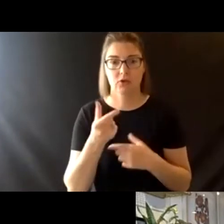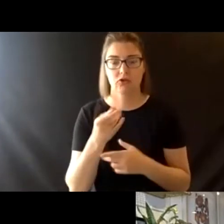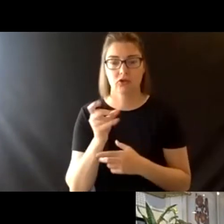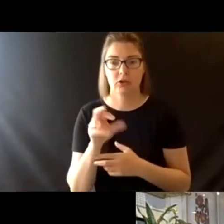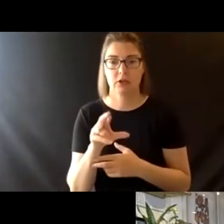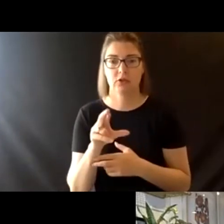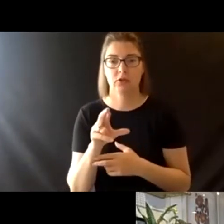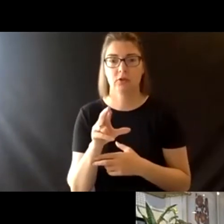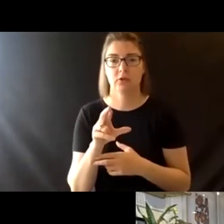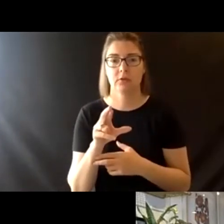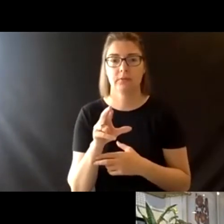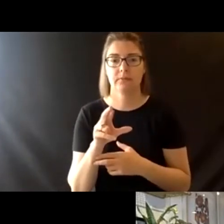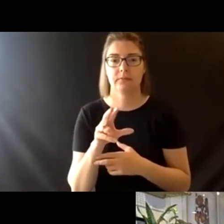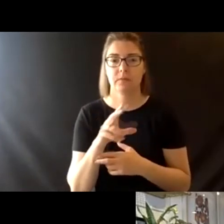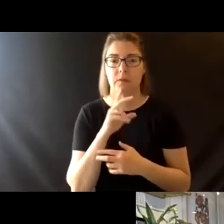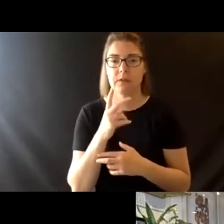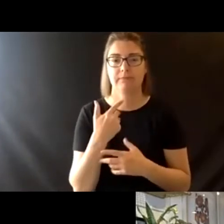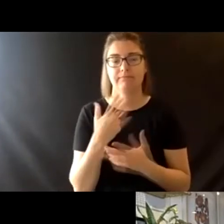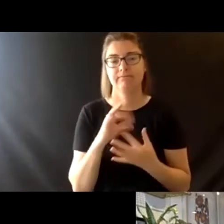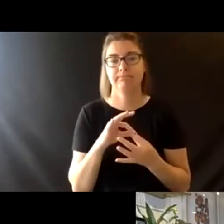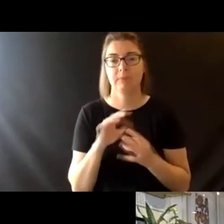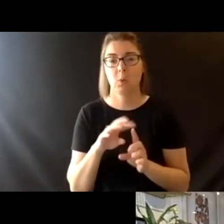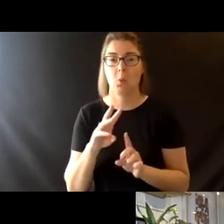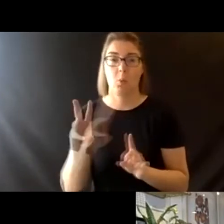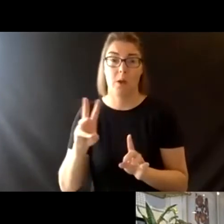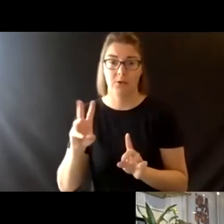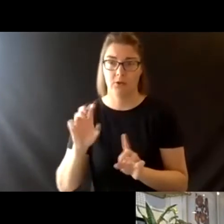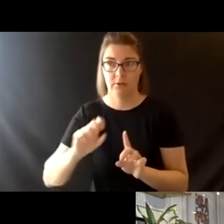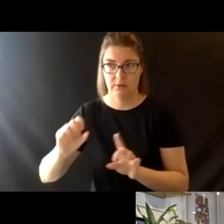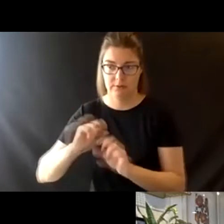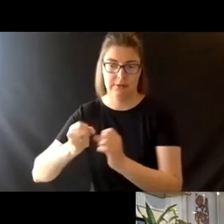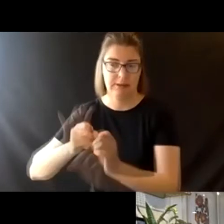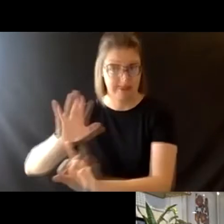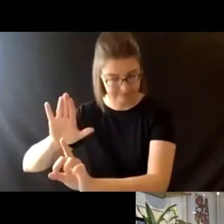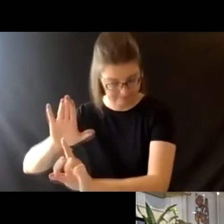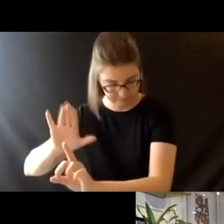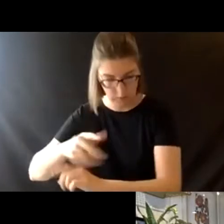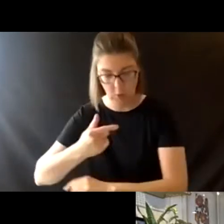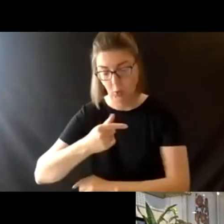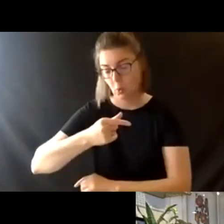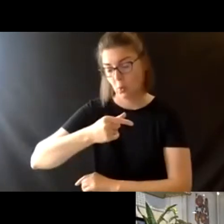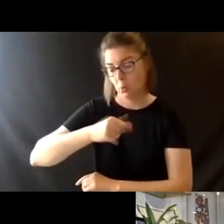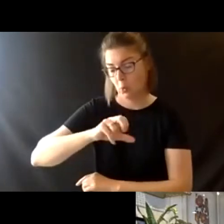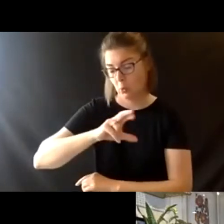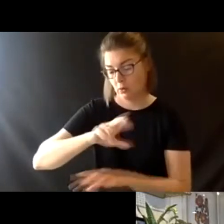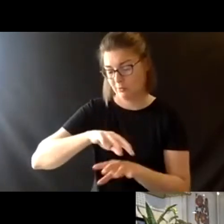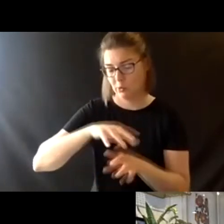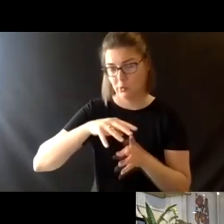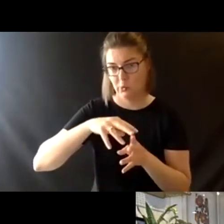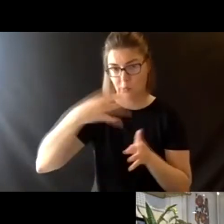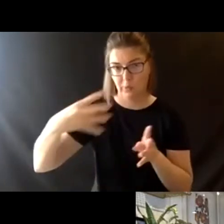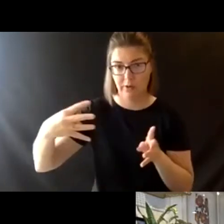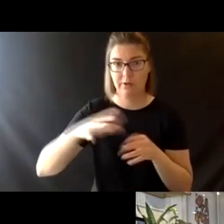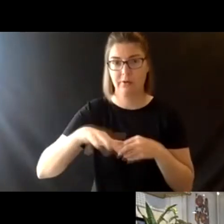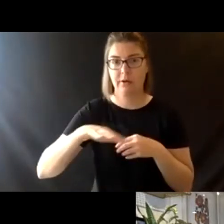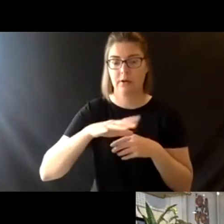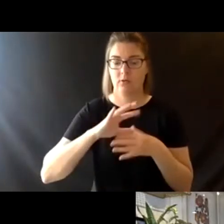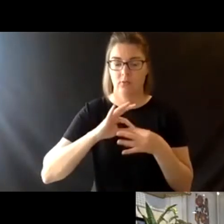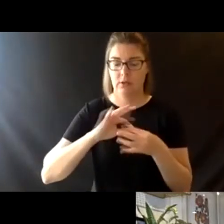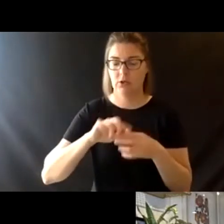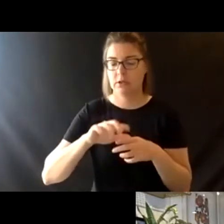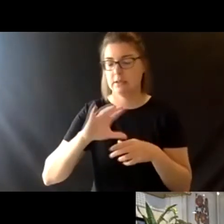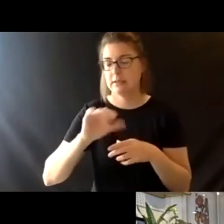at least sort of in Western society, queer spaces are structured around cisgender gay men, sort of